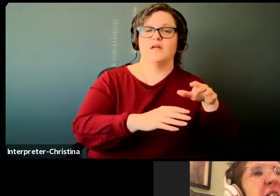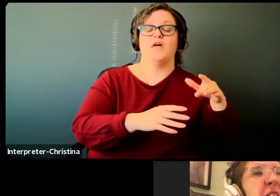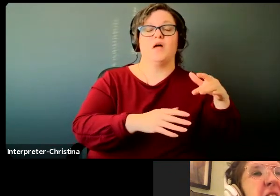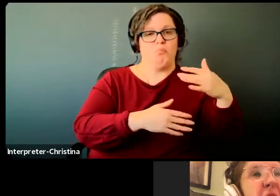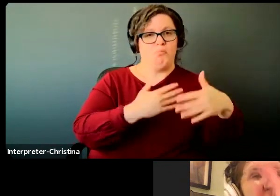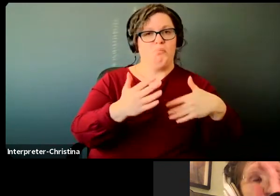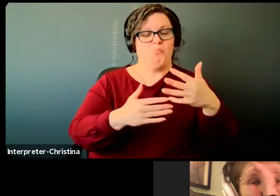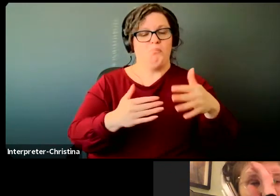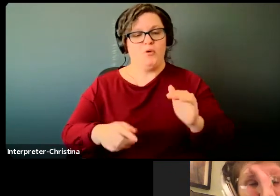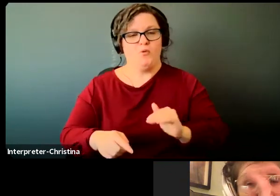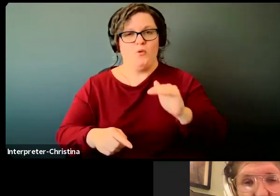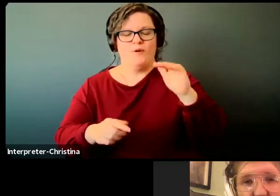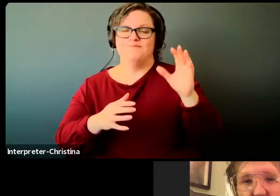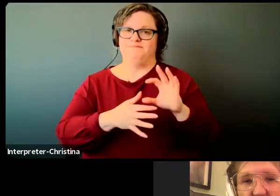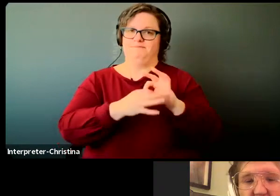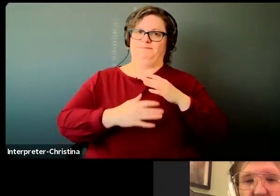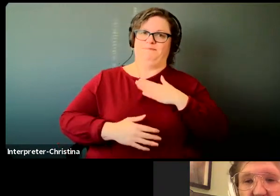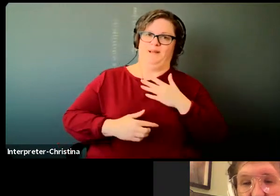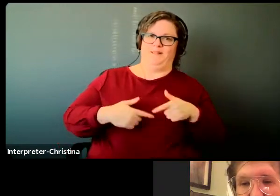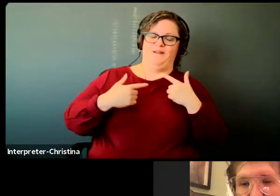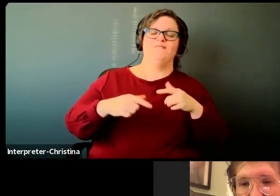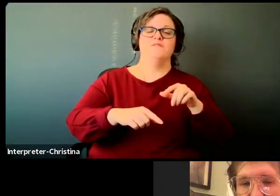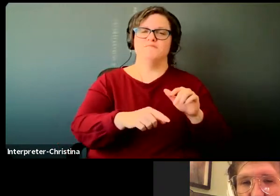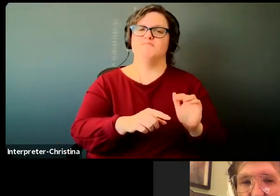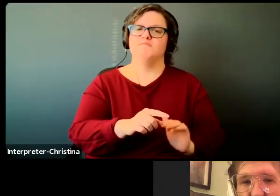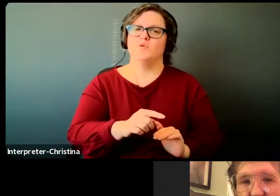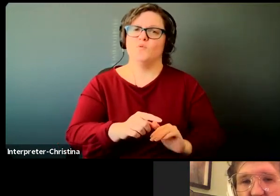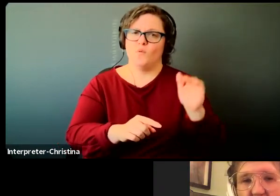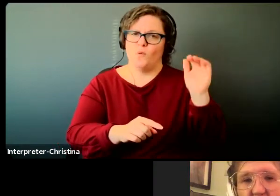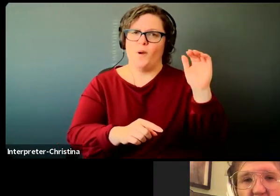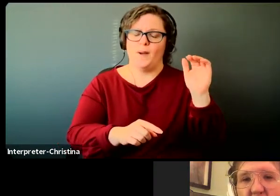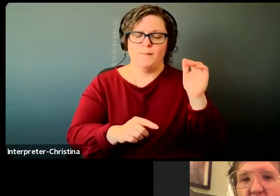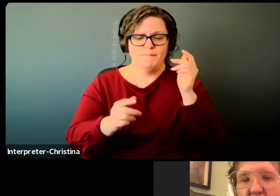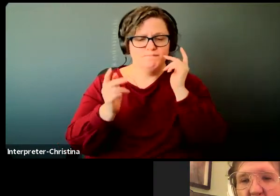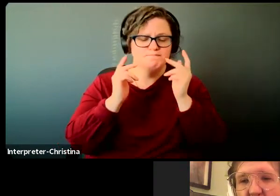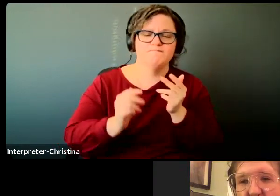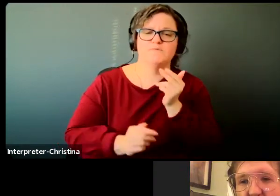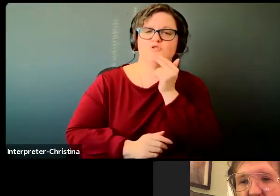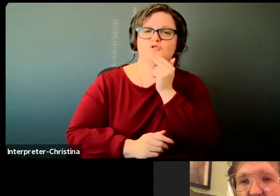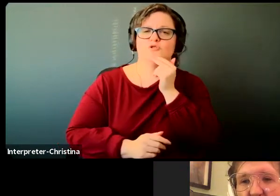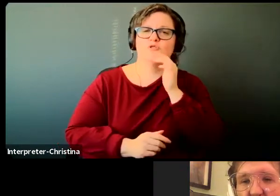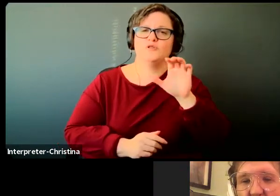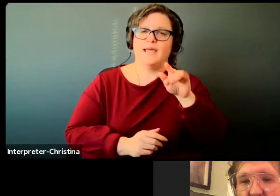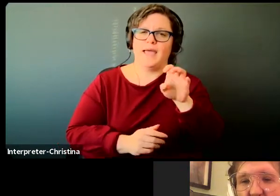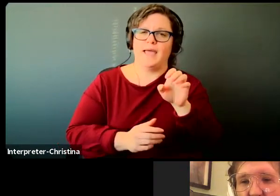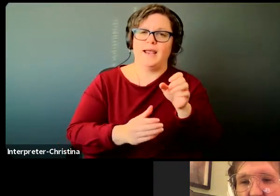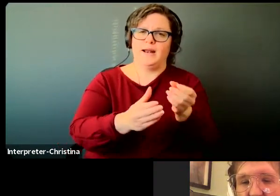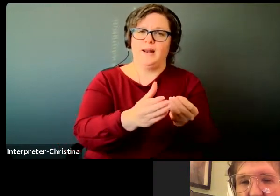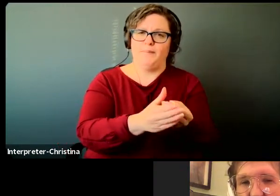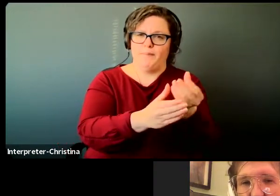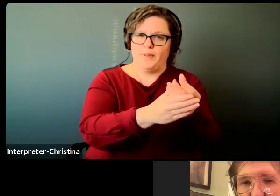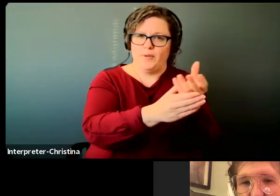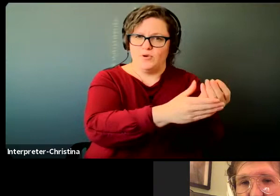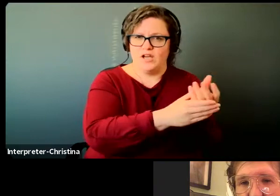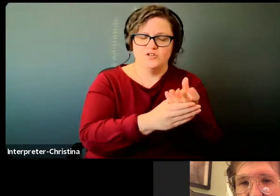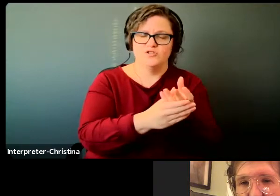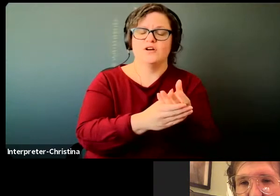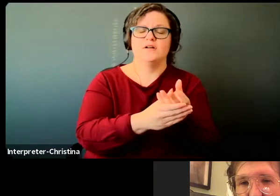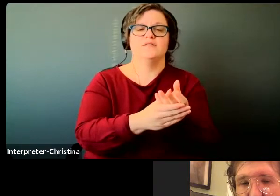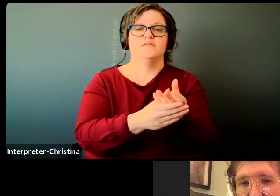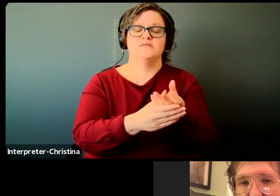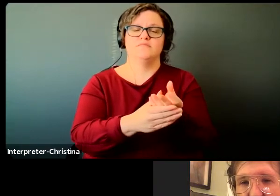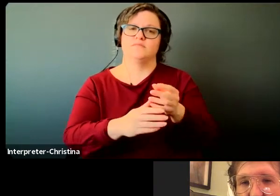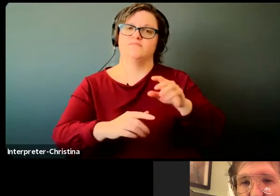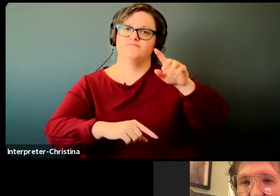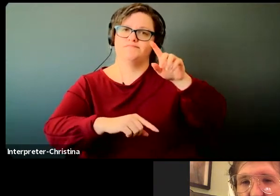As they growing up on sugarcane plantations within the multiple forms of colonial